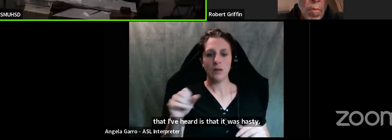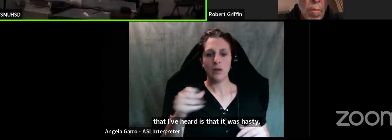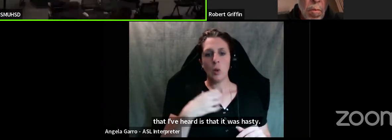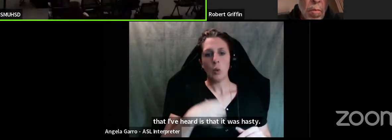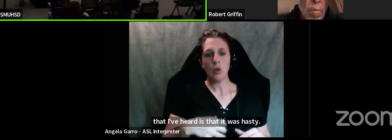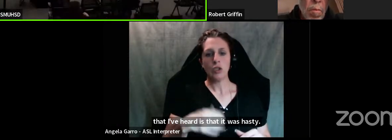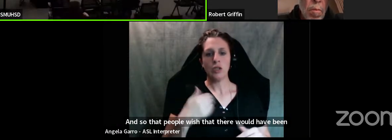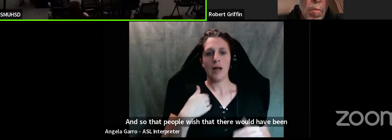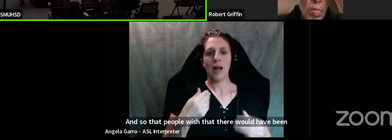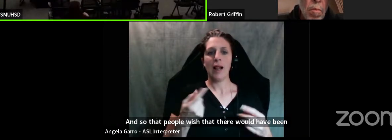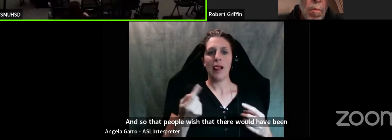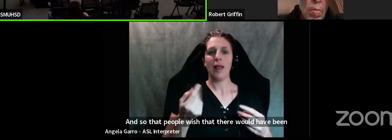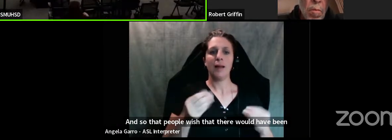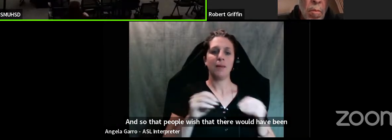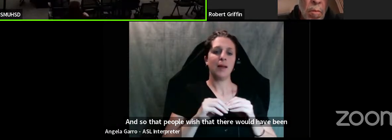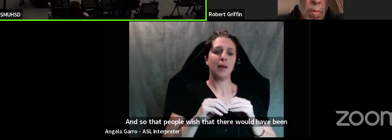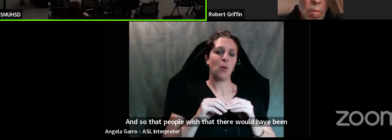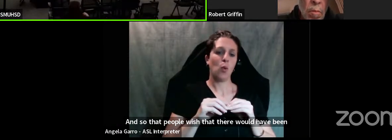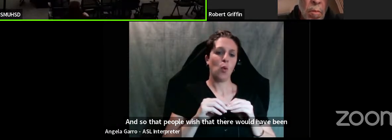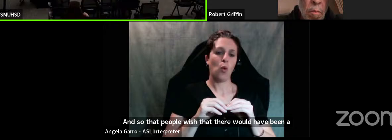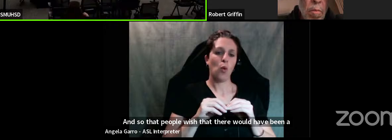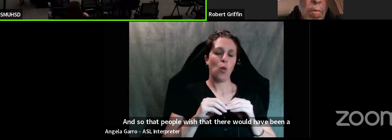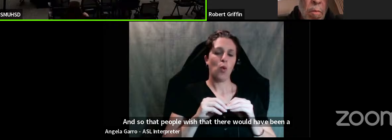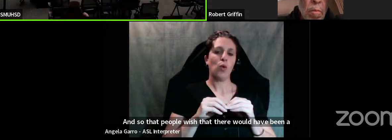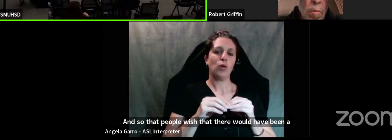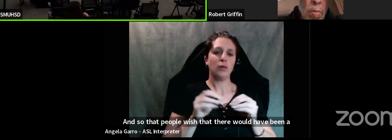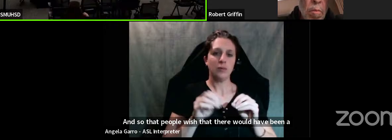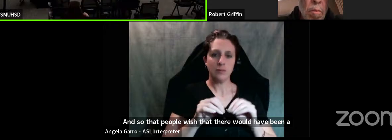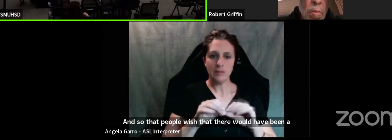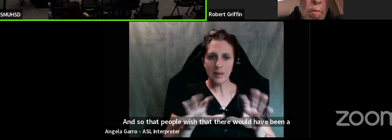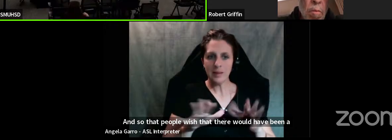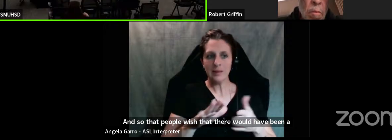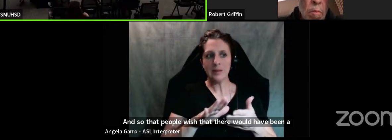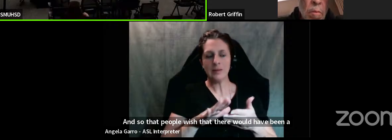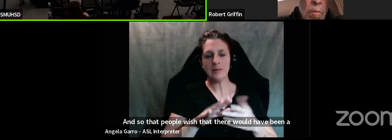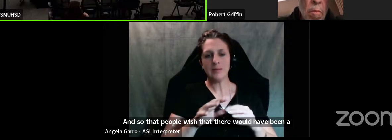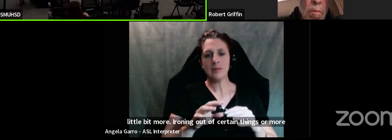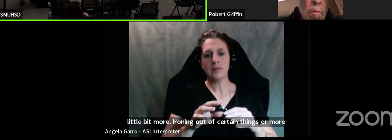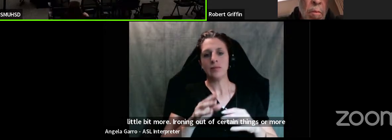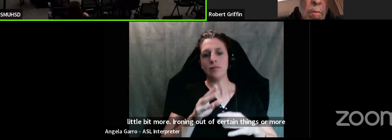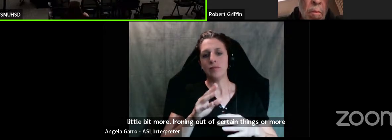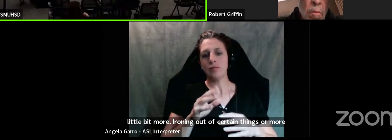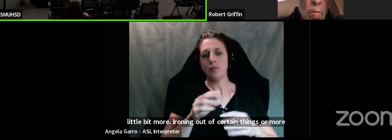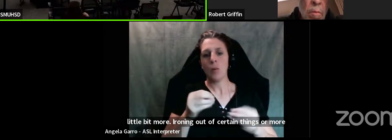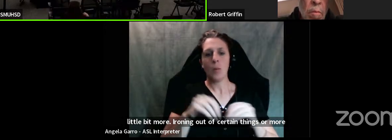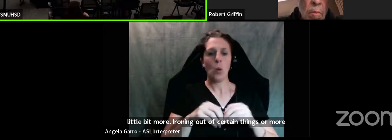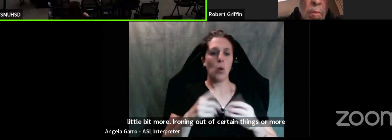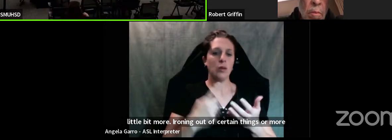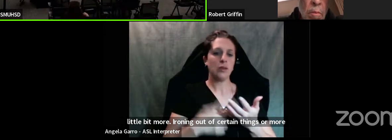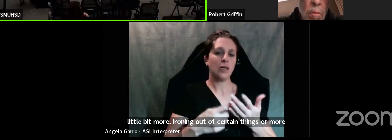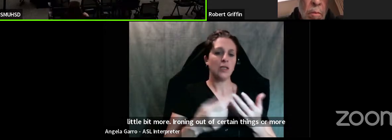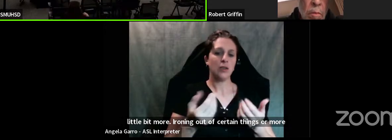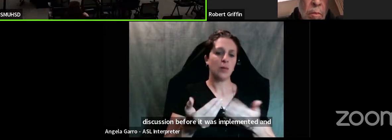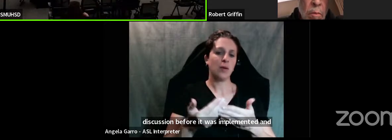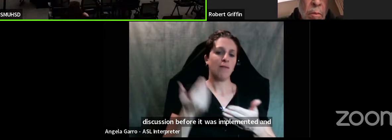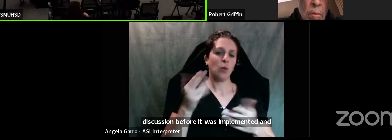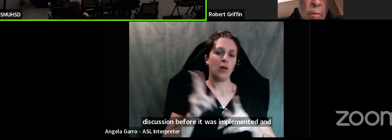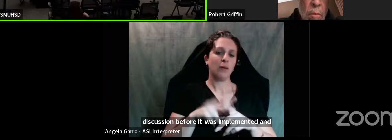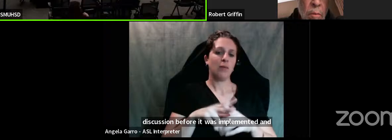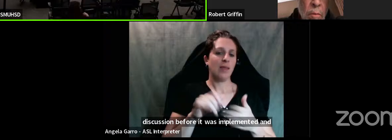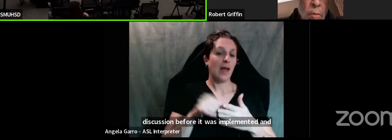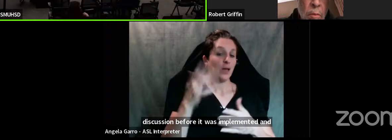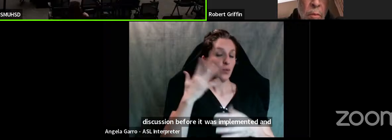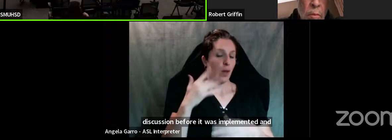bit more ironing out of certain things or more discussion before it was implemented. And so that's why I asked, like,